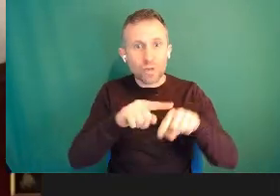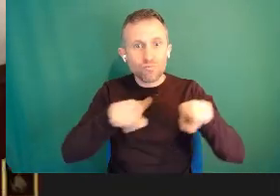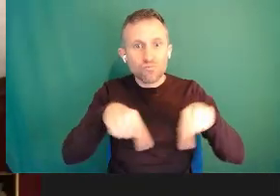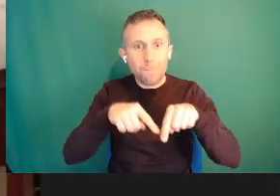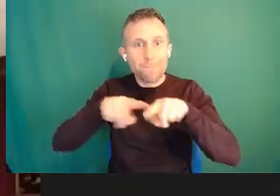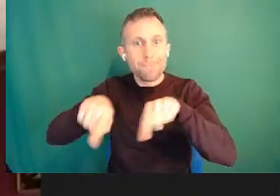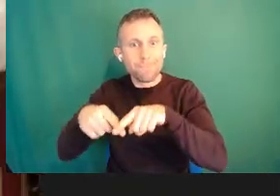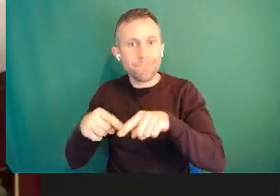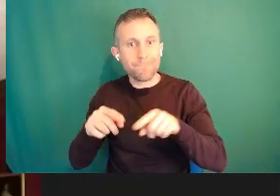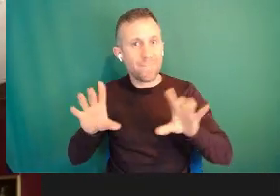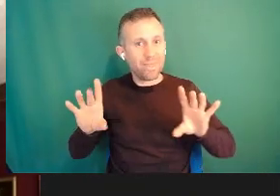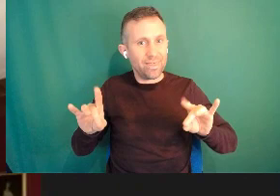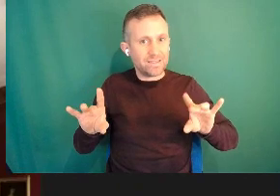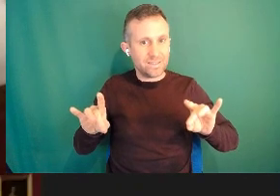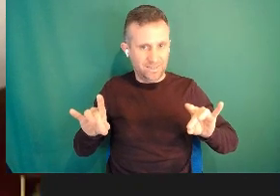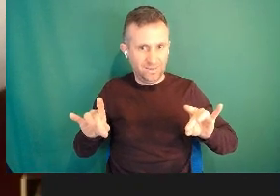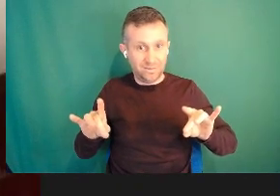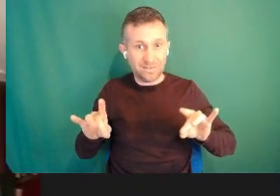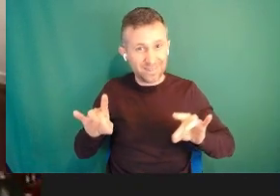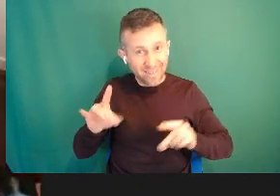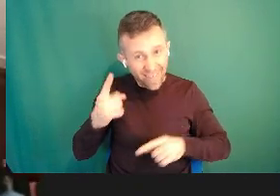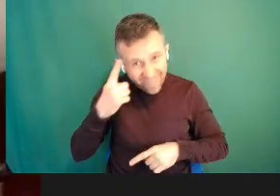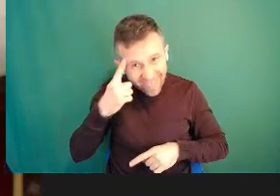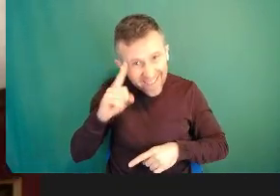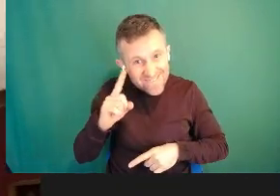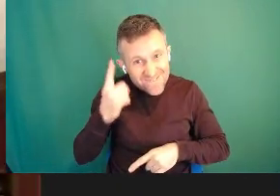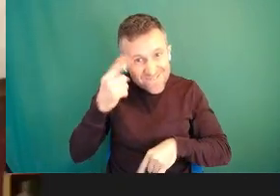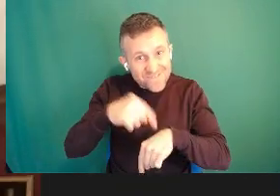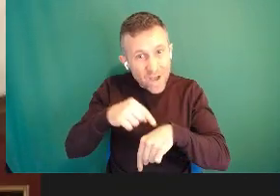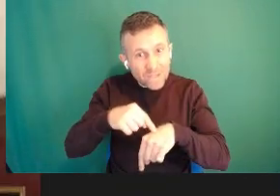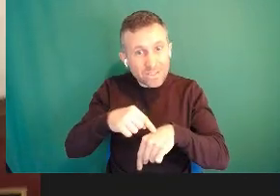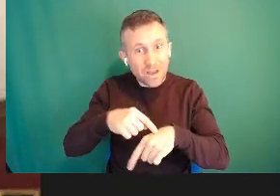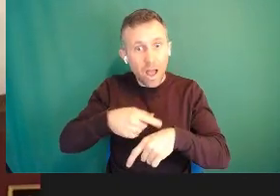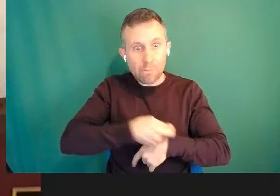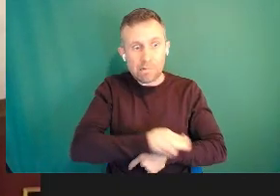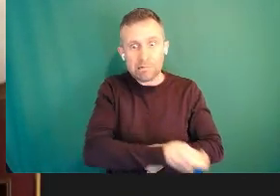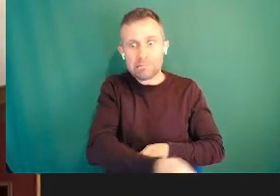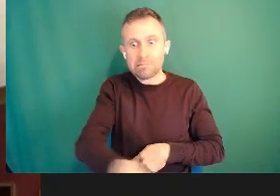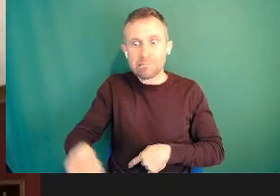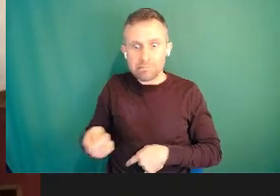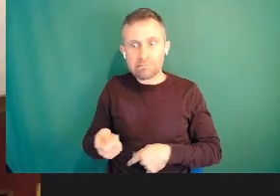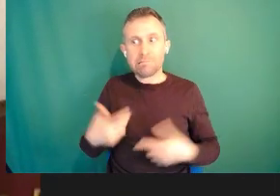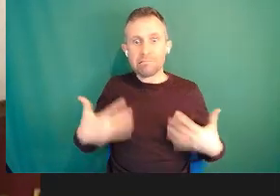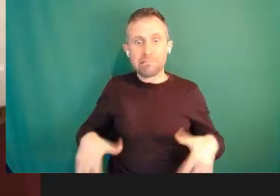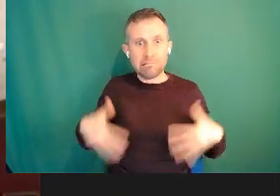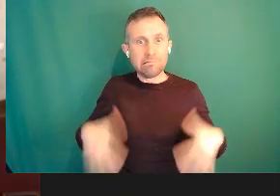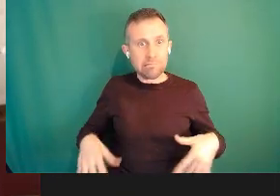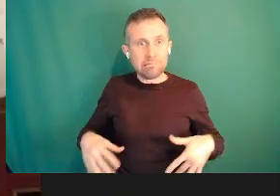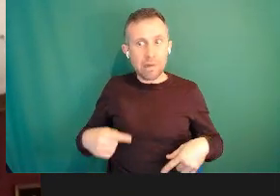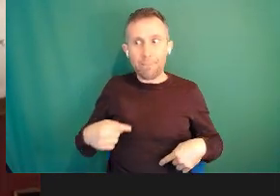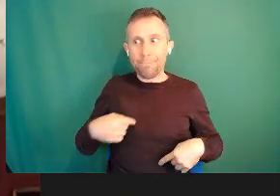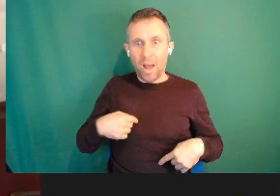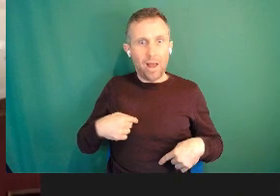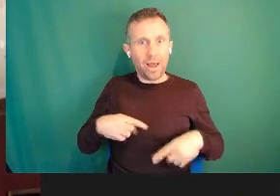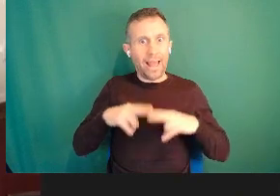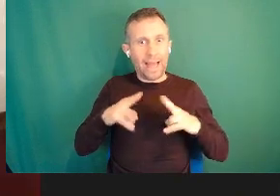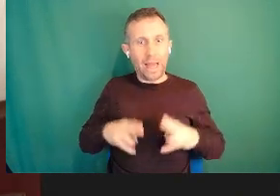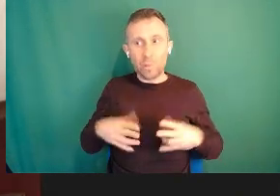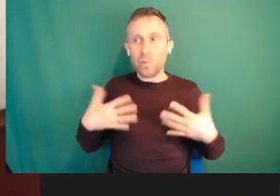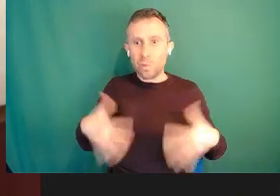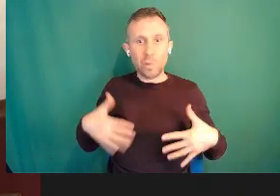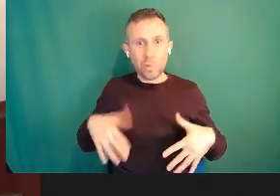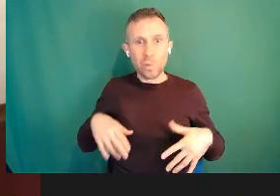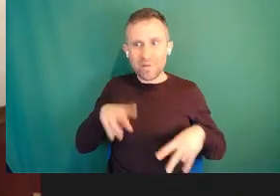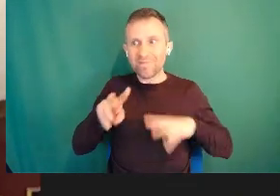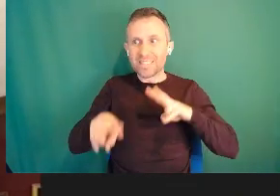for the first time, knowing that this is a space that you own. So yes, we've got Lady Button there in the corner, so that's a prop